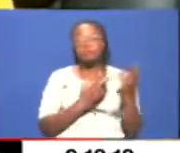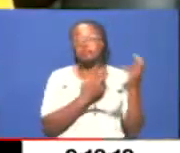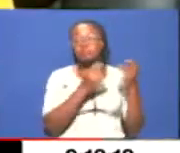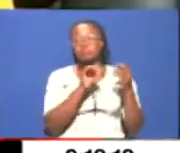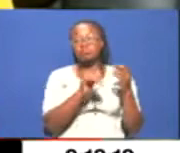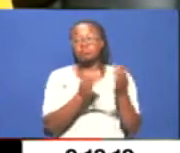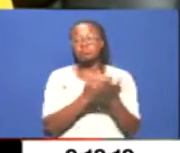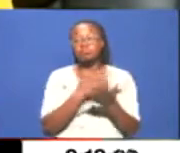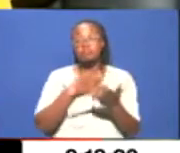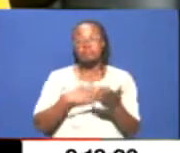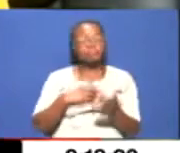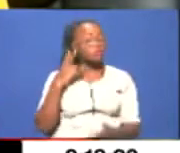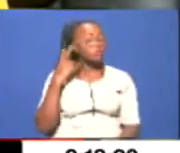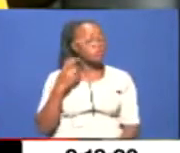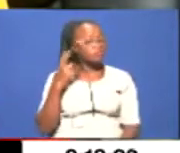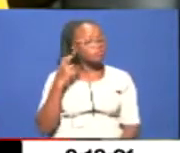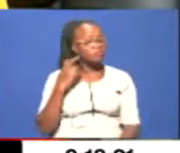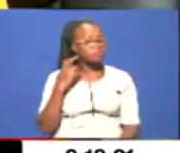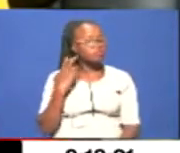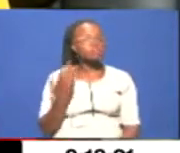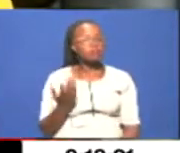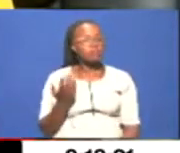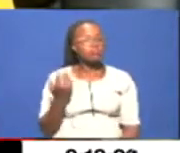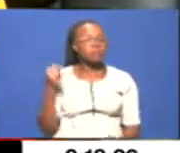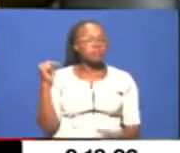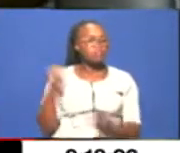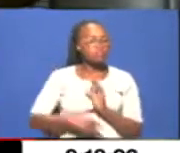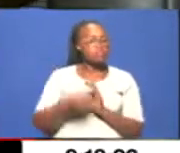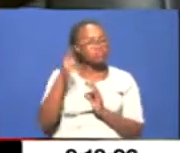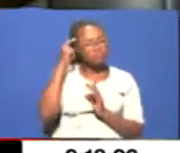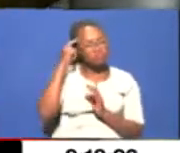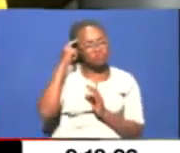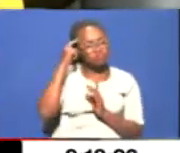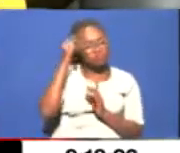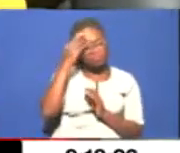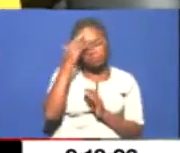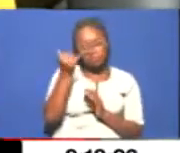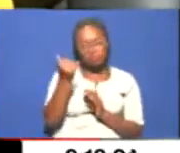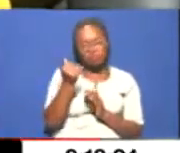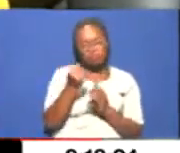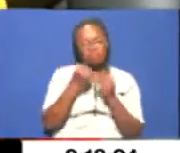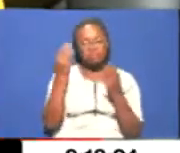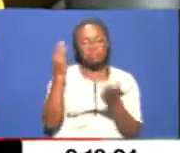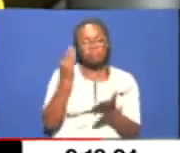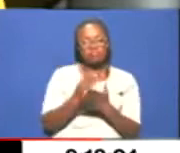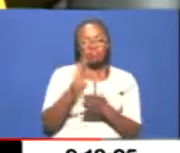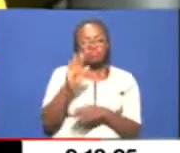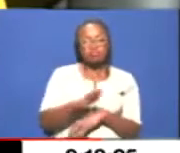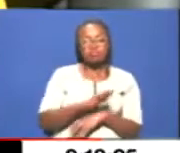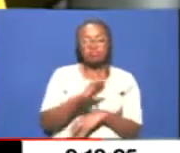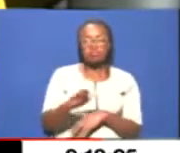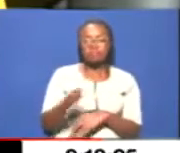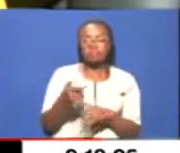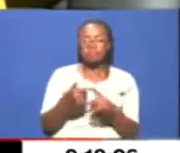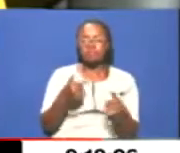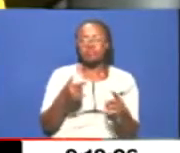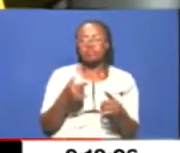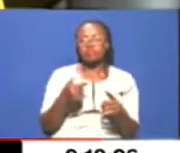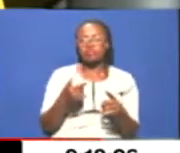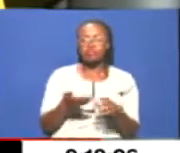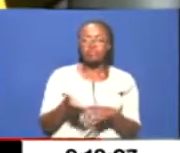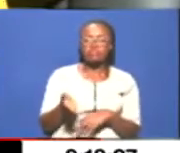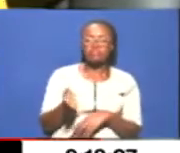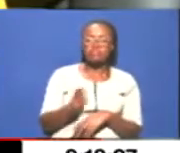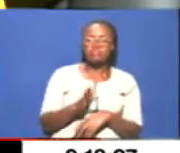will be listening and taking some deep thought, because nothing stops Parliament from resuming